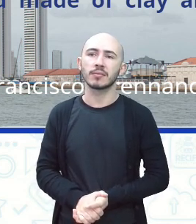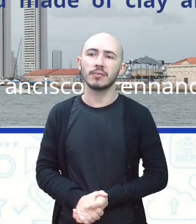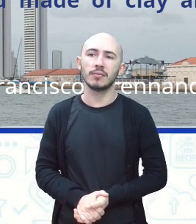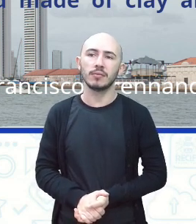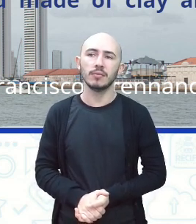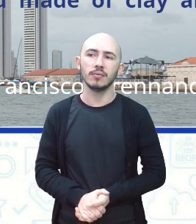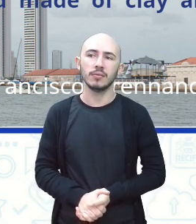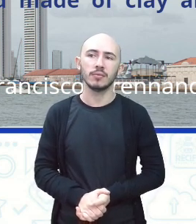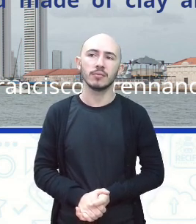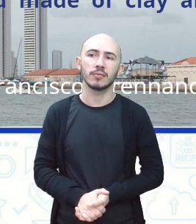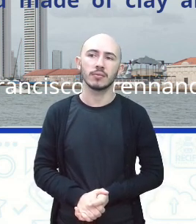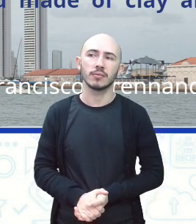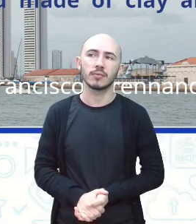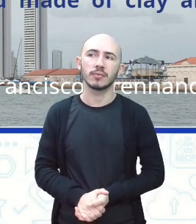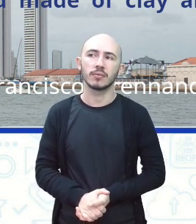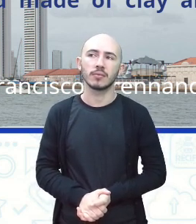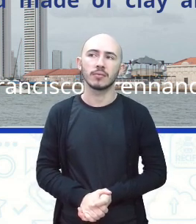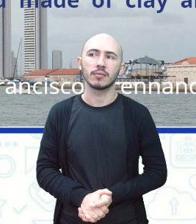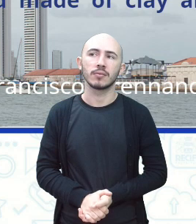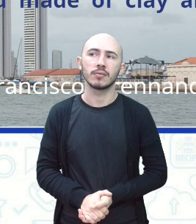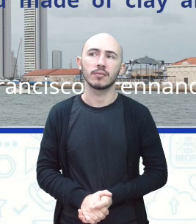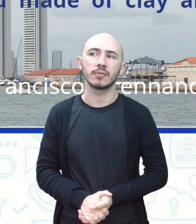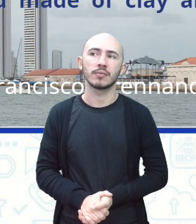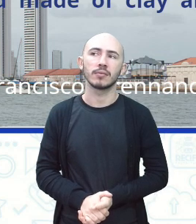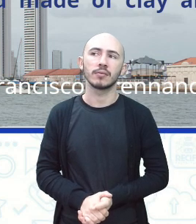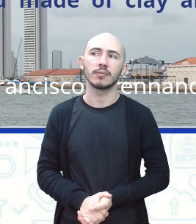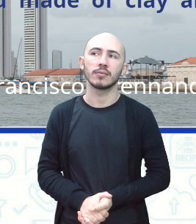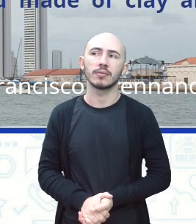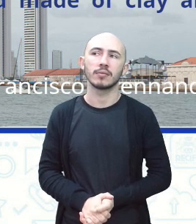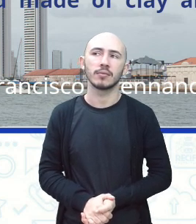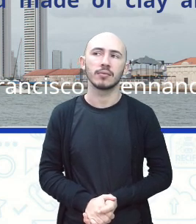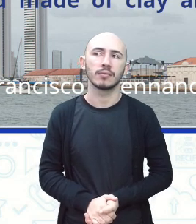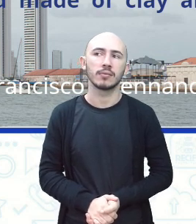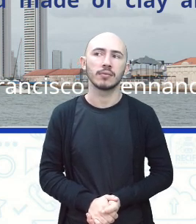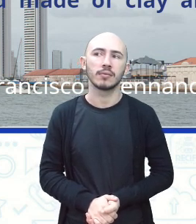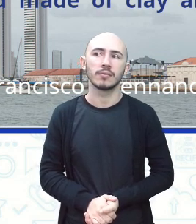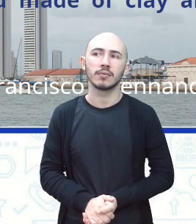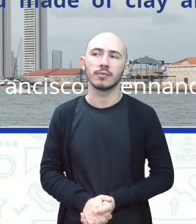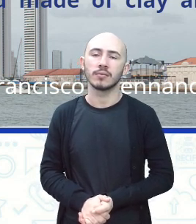World, it began in Recife. Que legal. To commemorate the